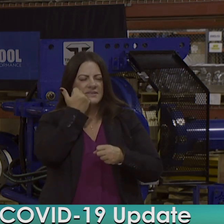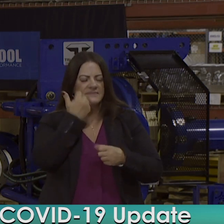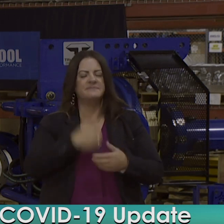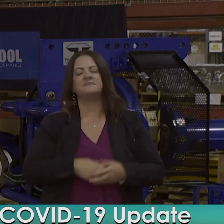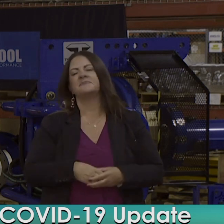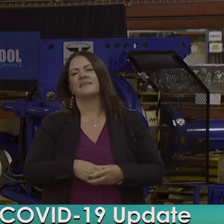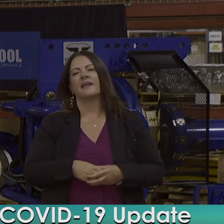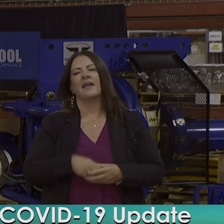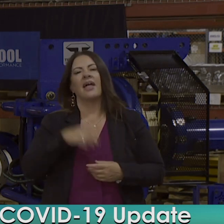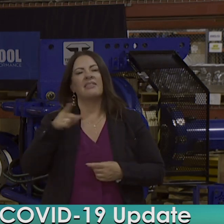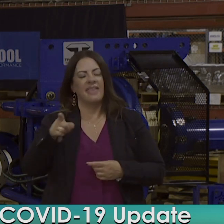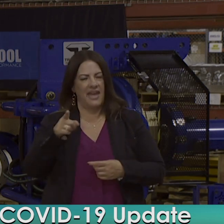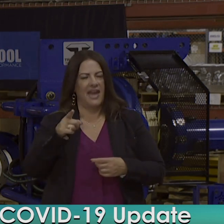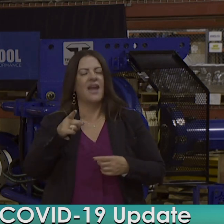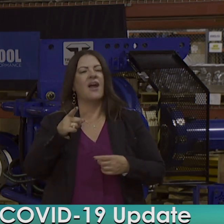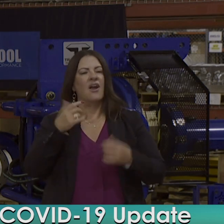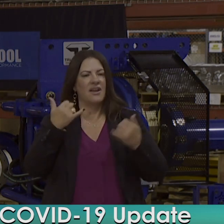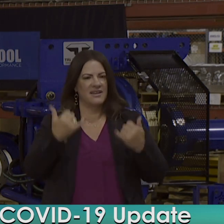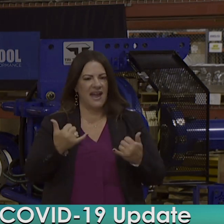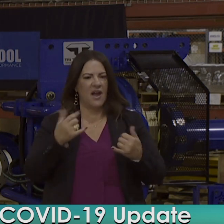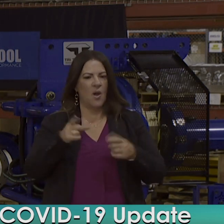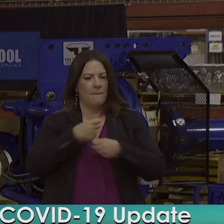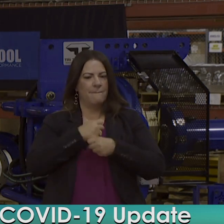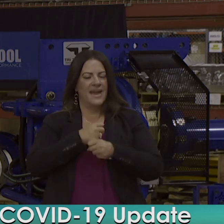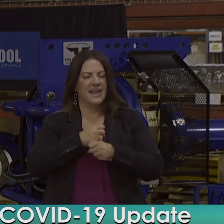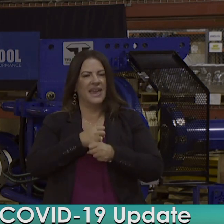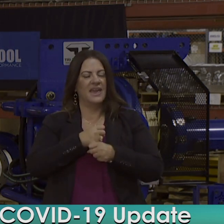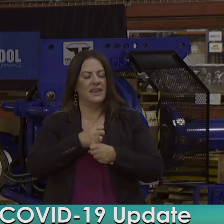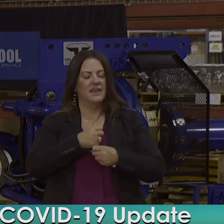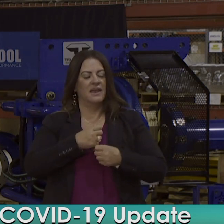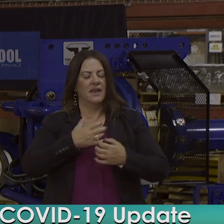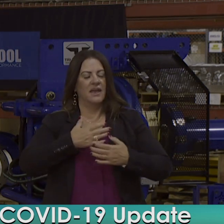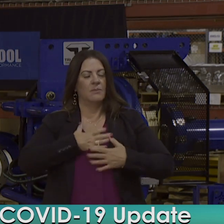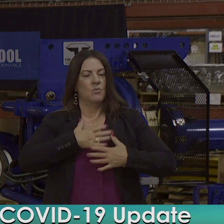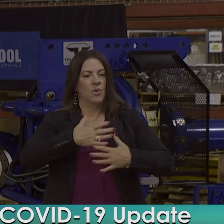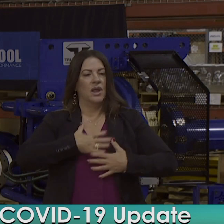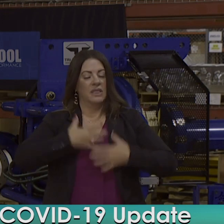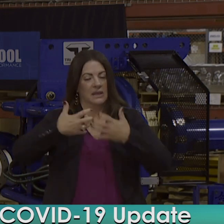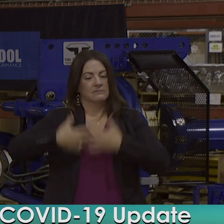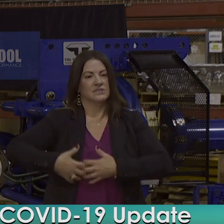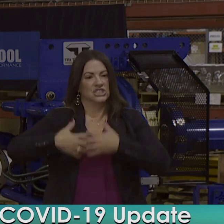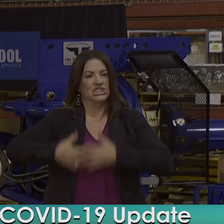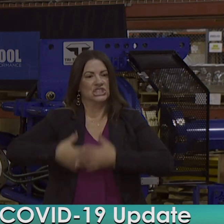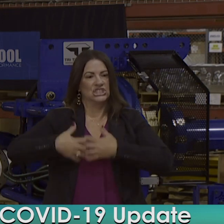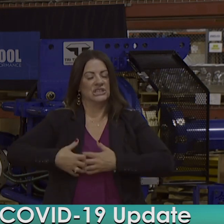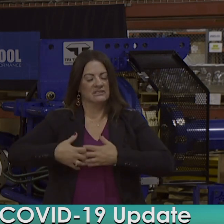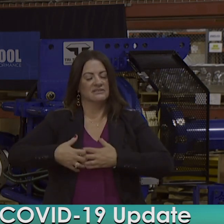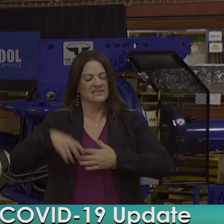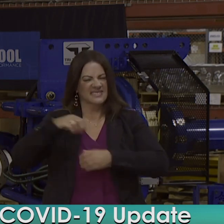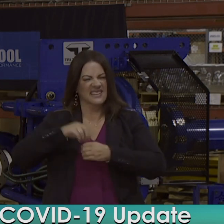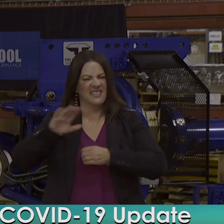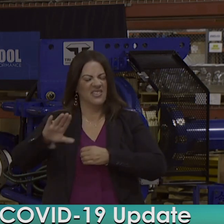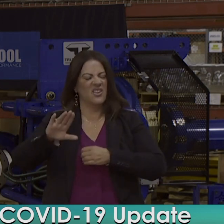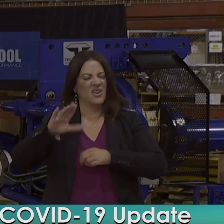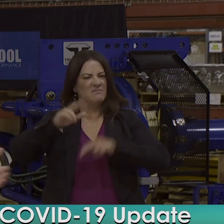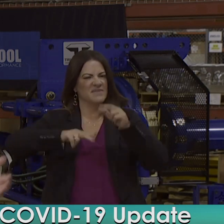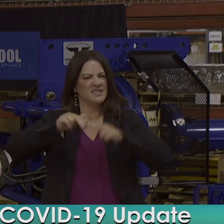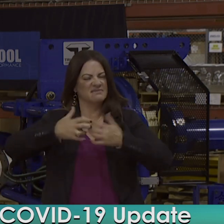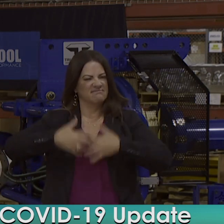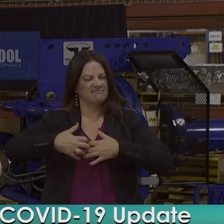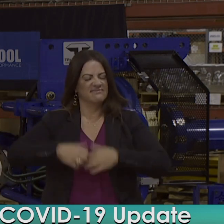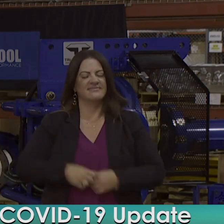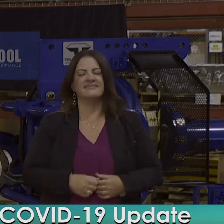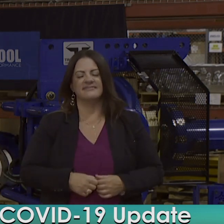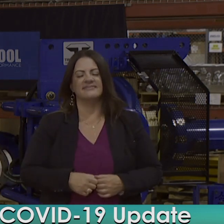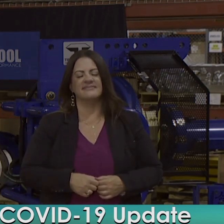They are now retooling for ventilator needs some of their manufacturing here in the state of California. Interstate Manufacturing,